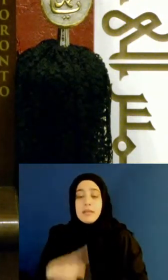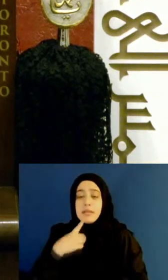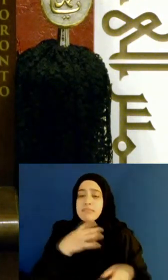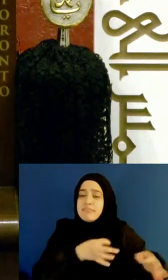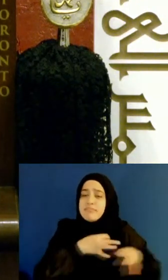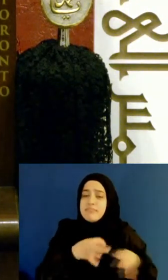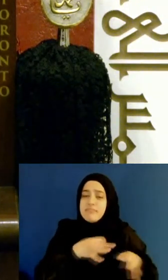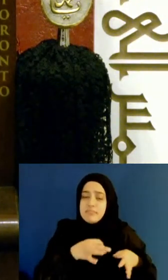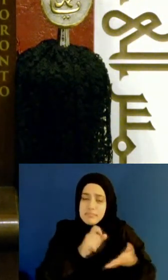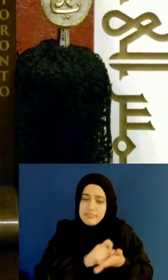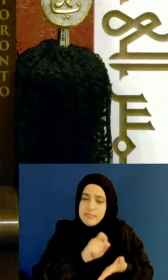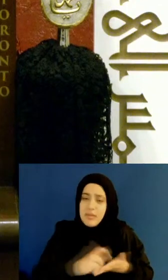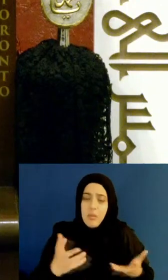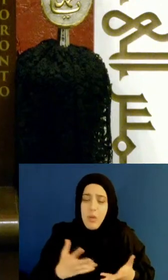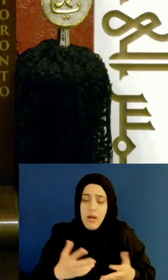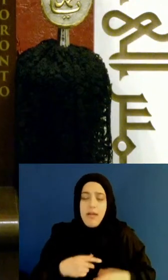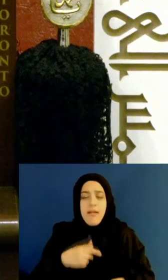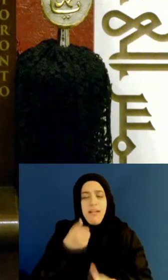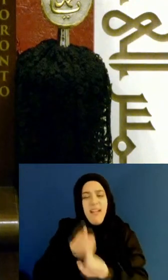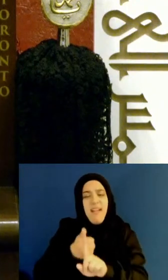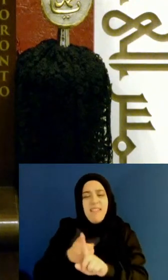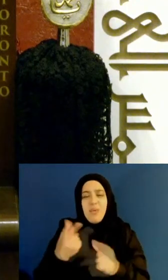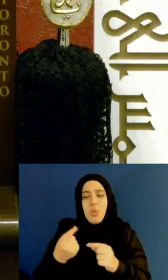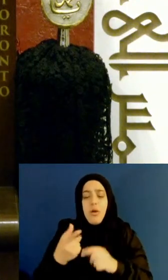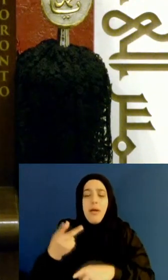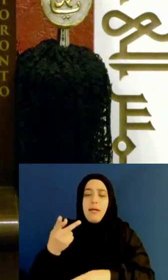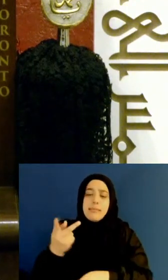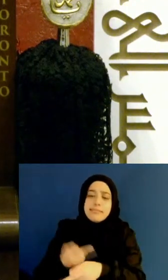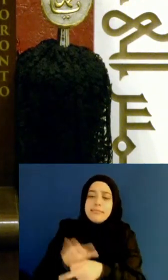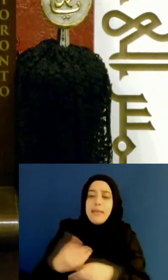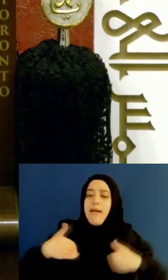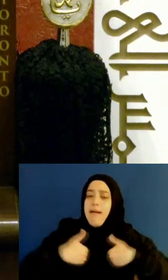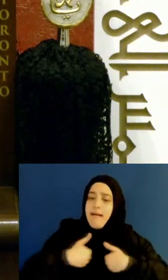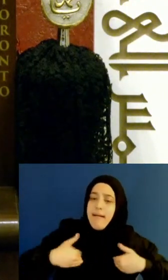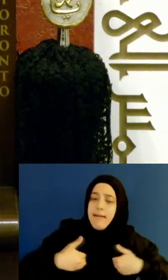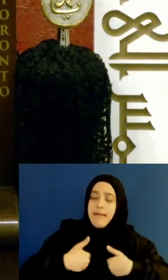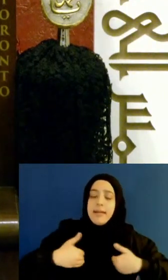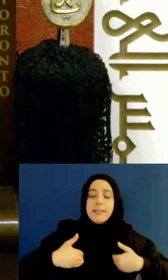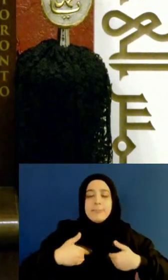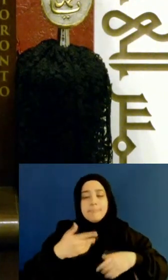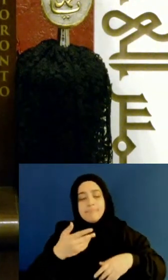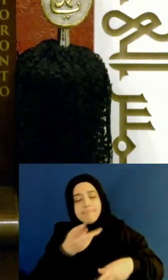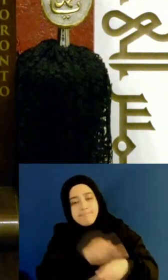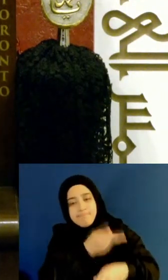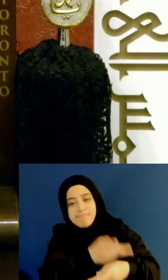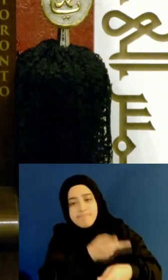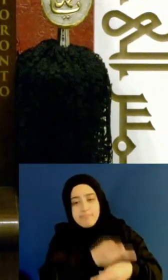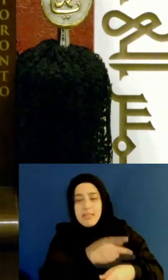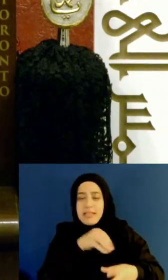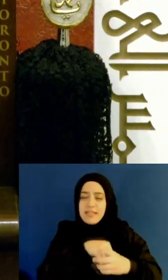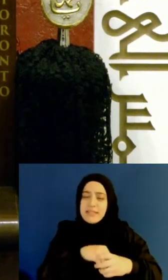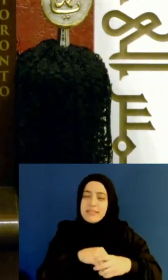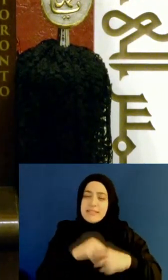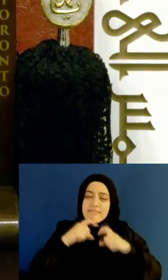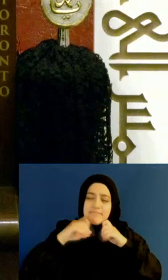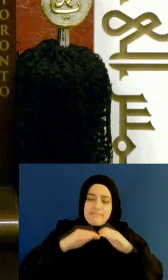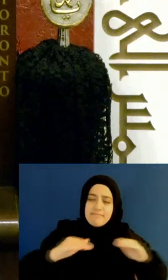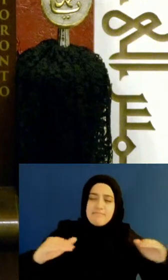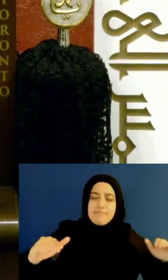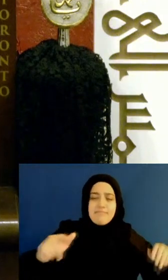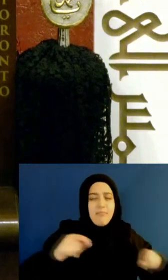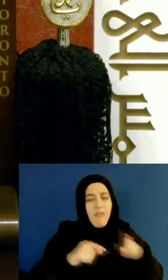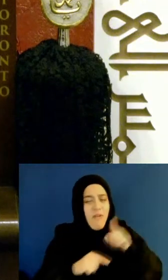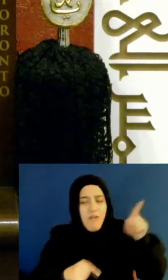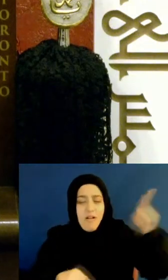herder. So who would deal with the animals in the far ends of the deserts and so on and so forth. He came and he sat